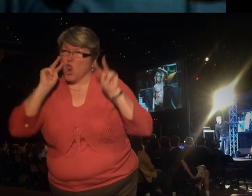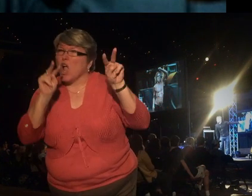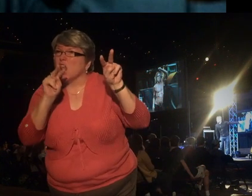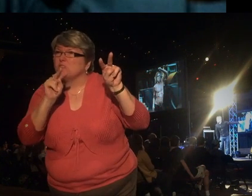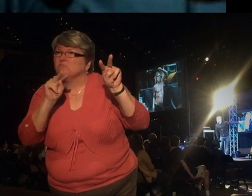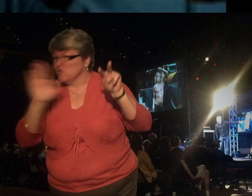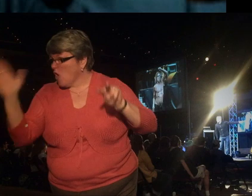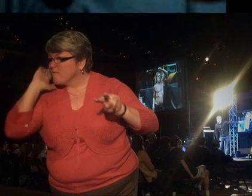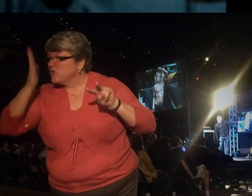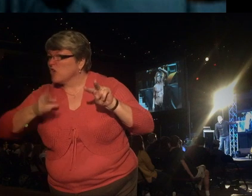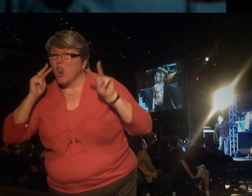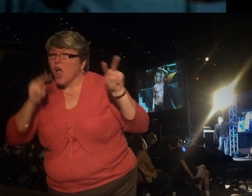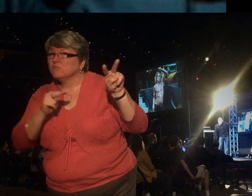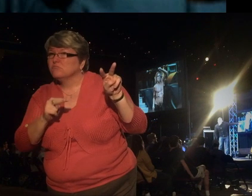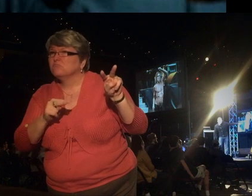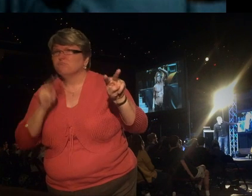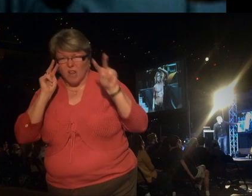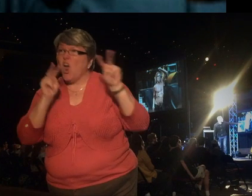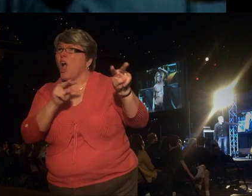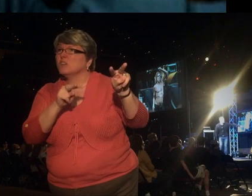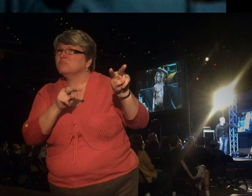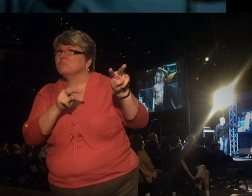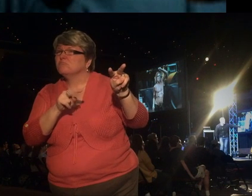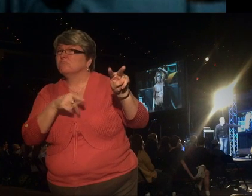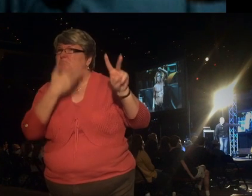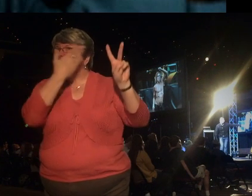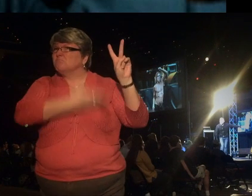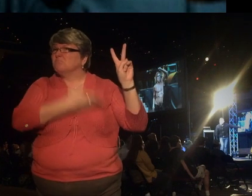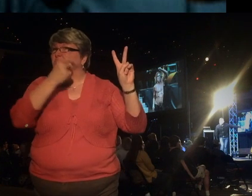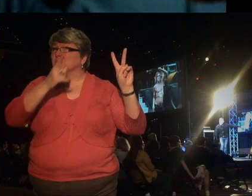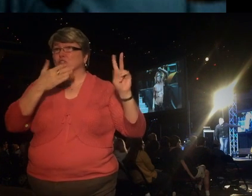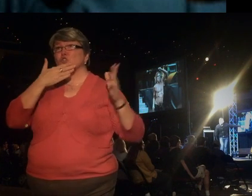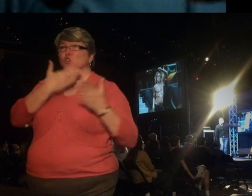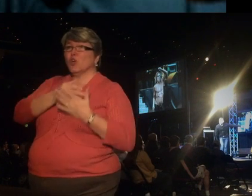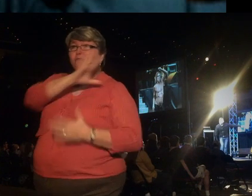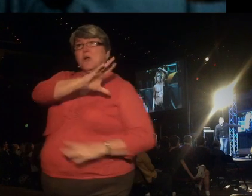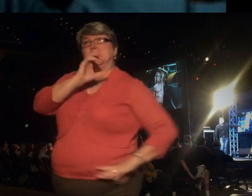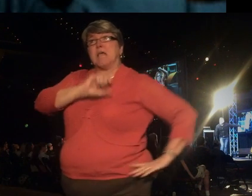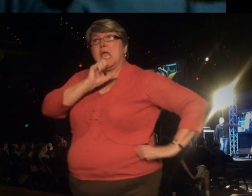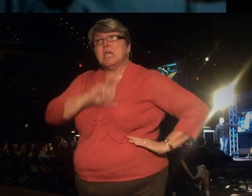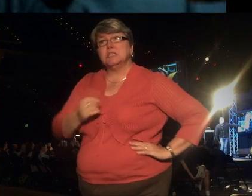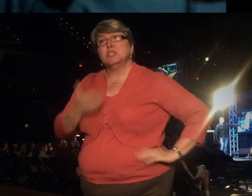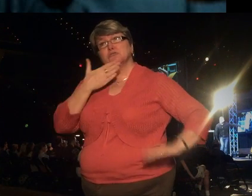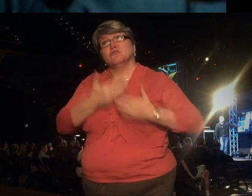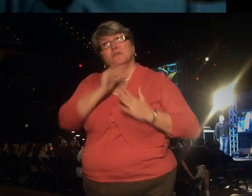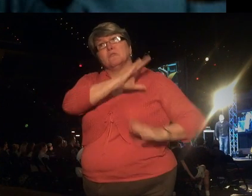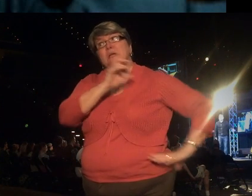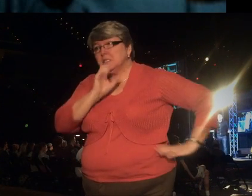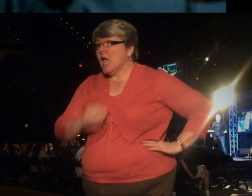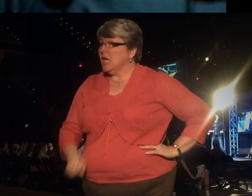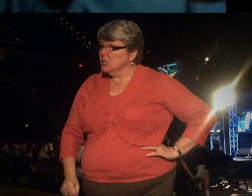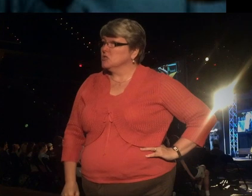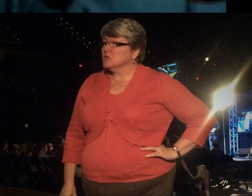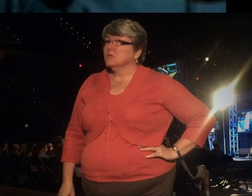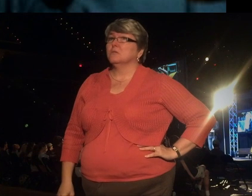it. Look at it. He's actually doing good for his age.